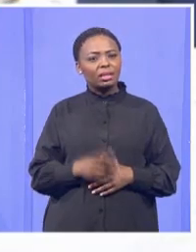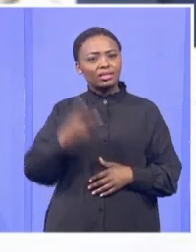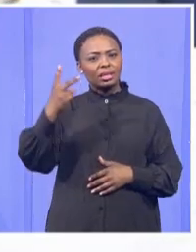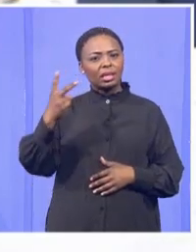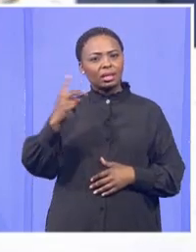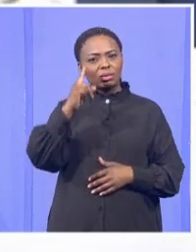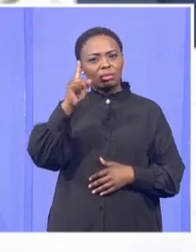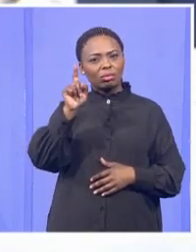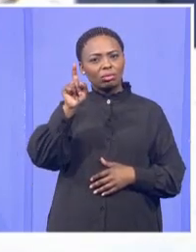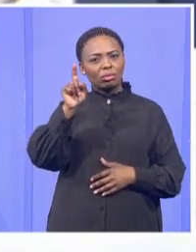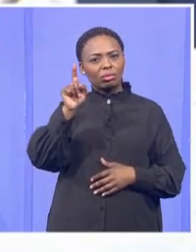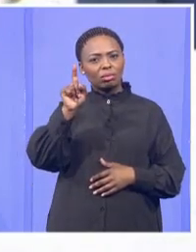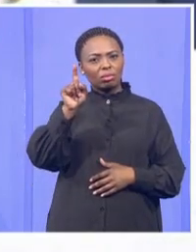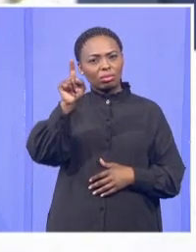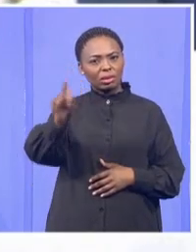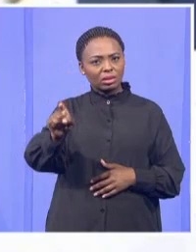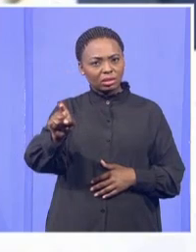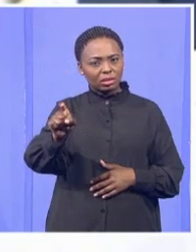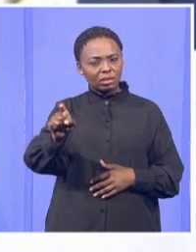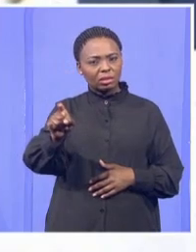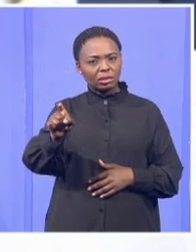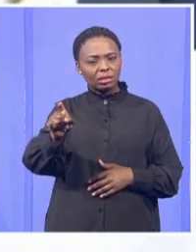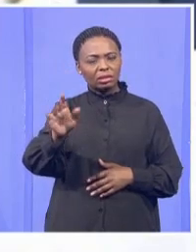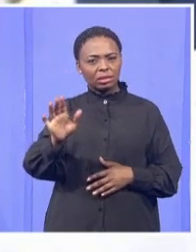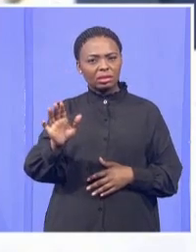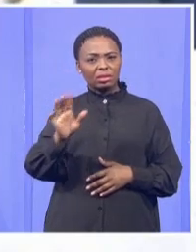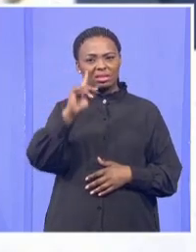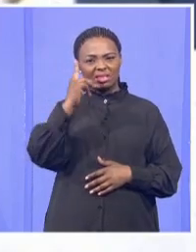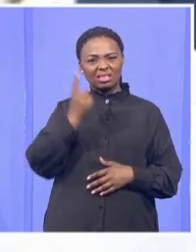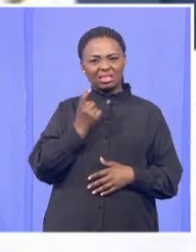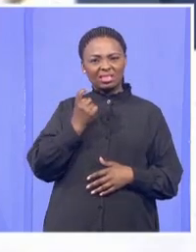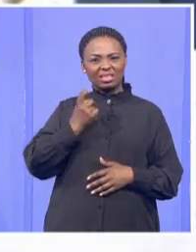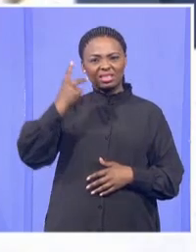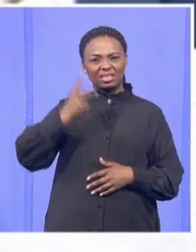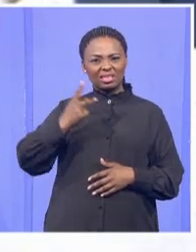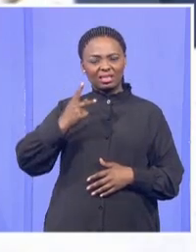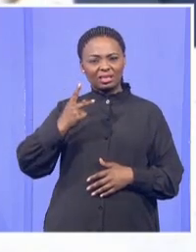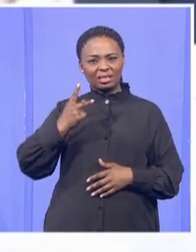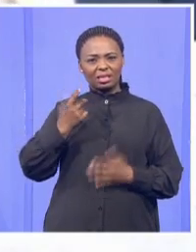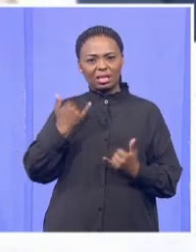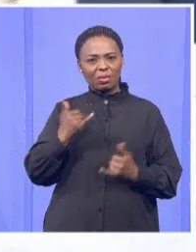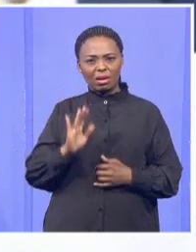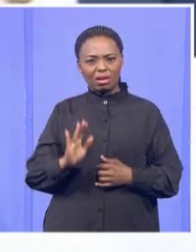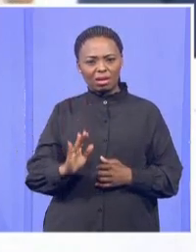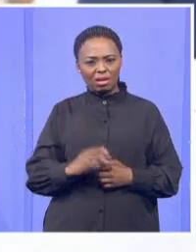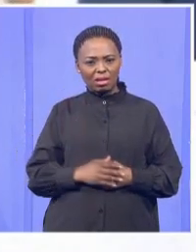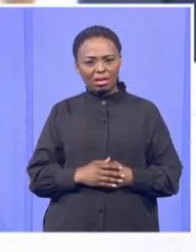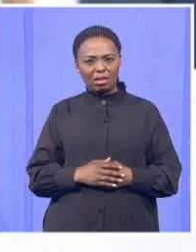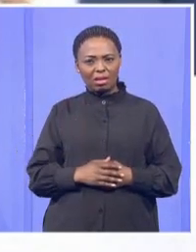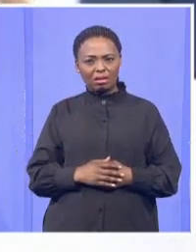did not pick it up. Okay. Kaji. Ahmed, can you give us the second question?